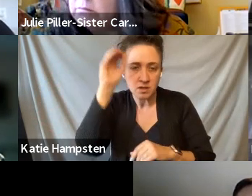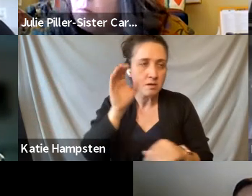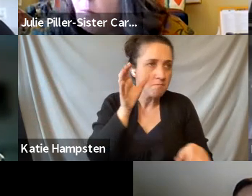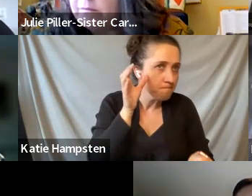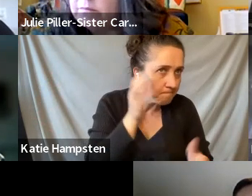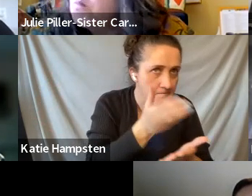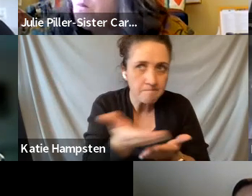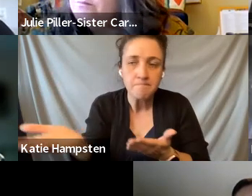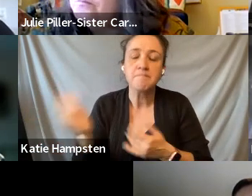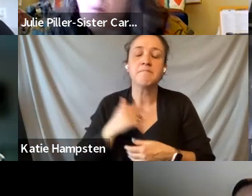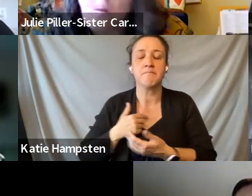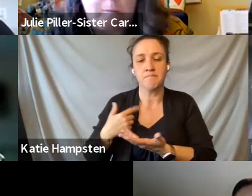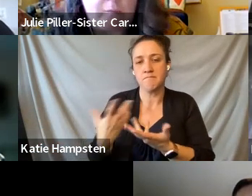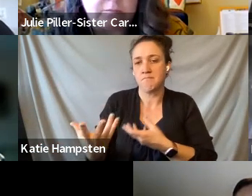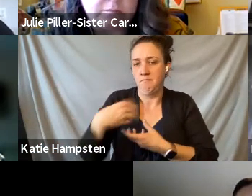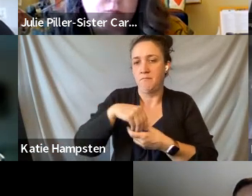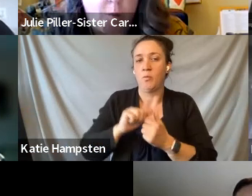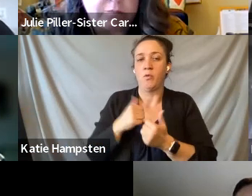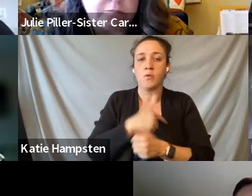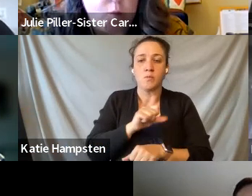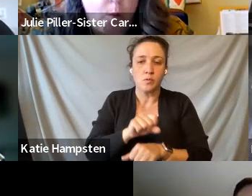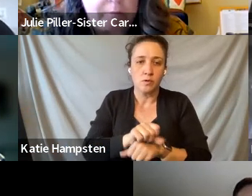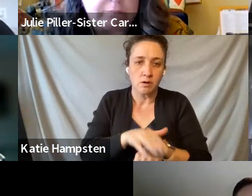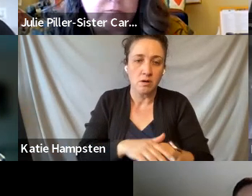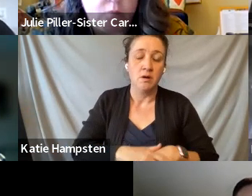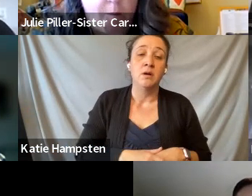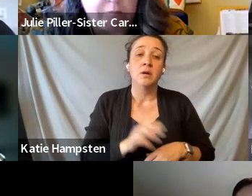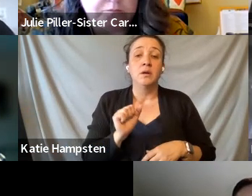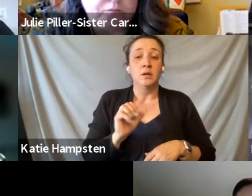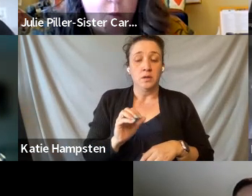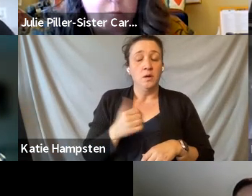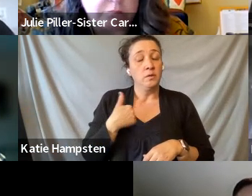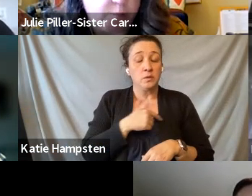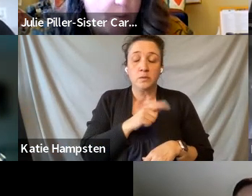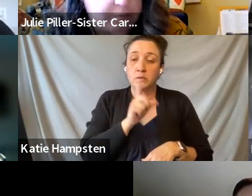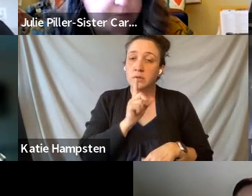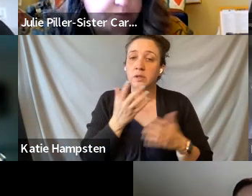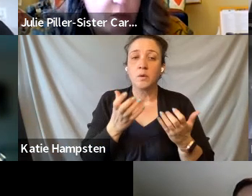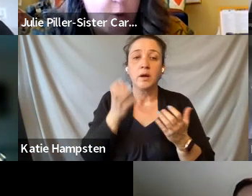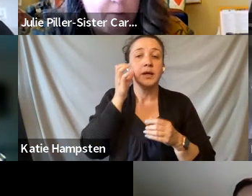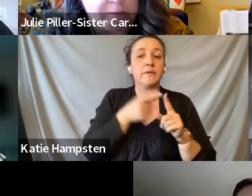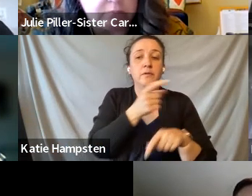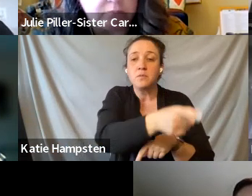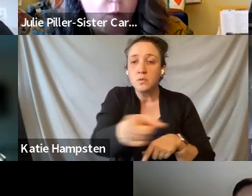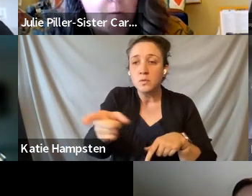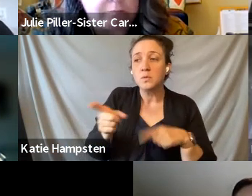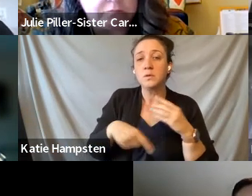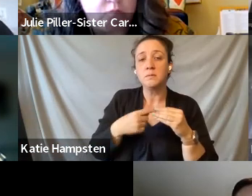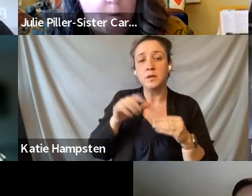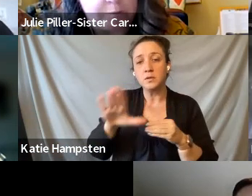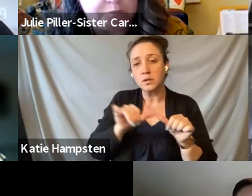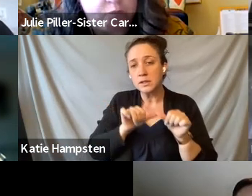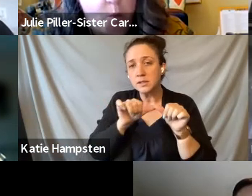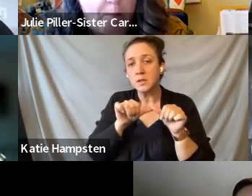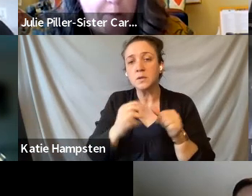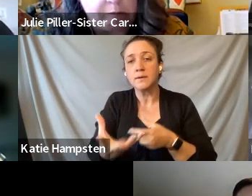on. And so we really want to hear from you about your continued